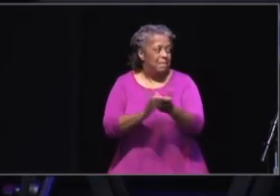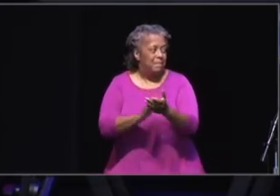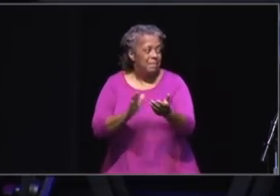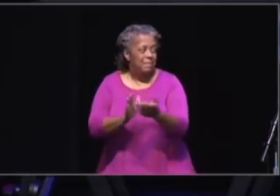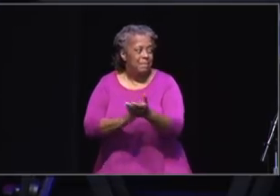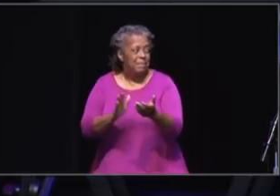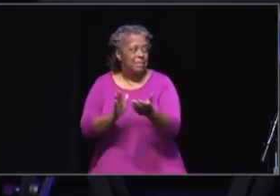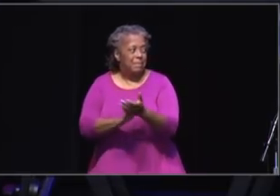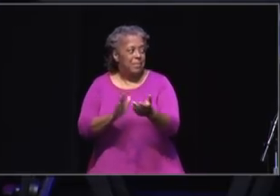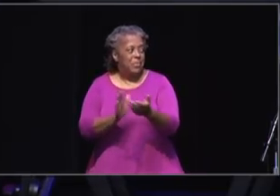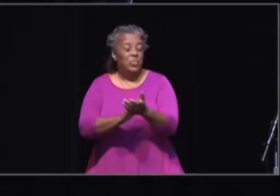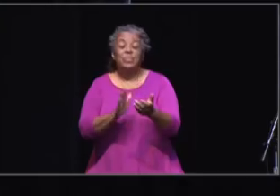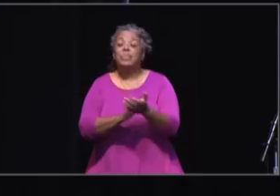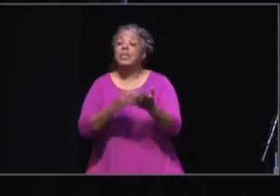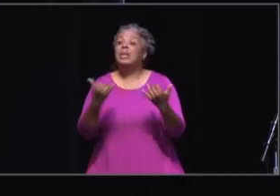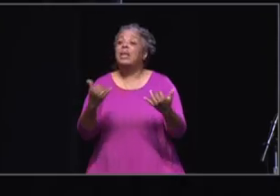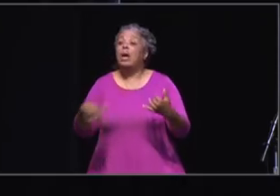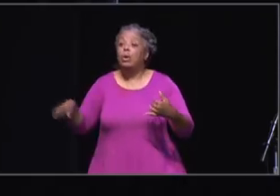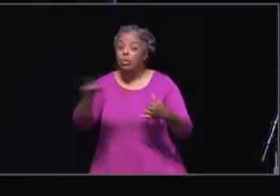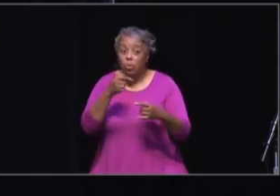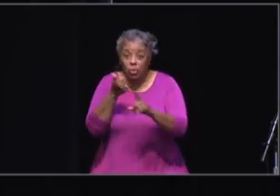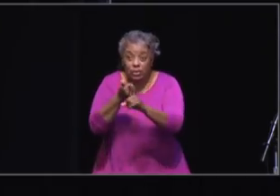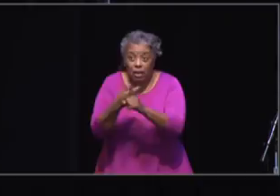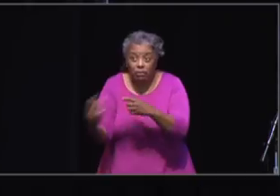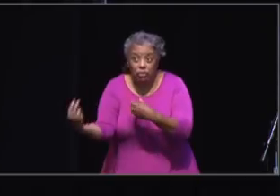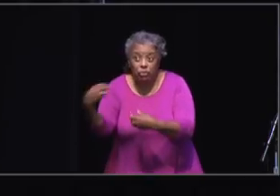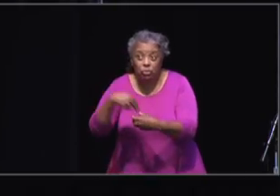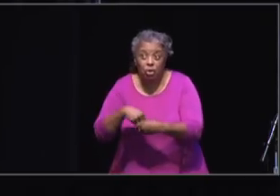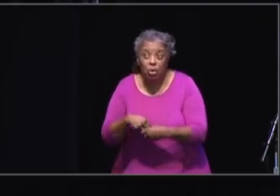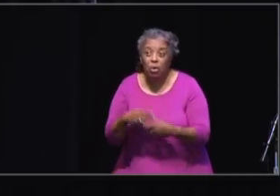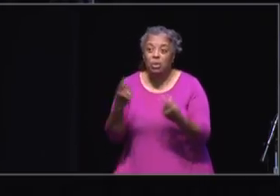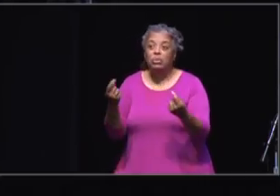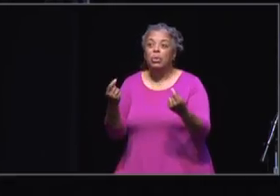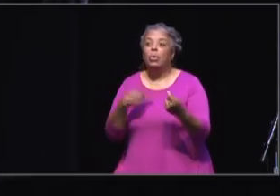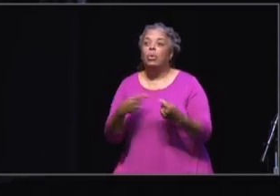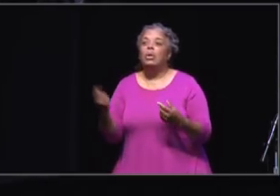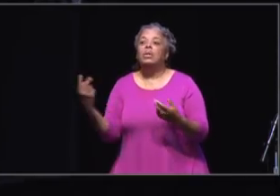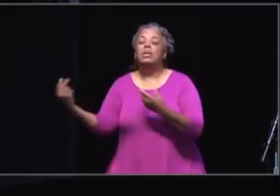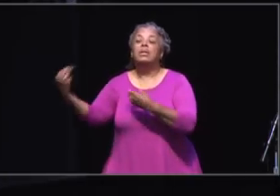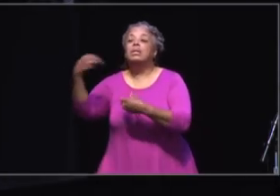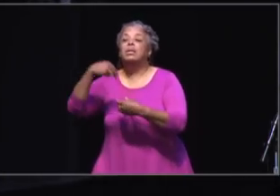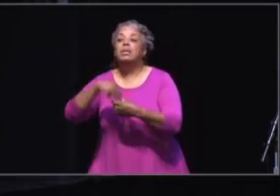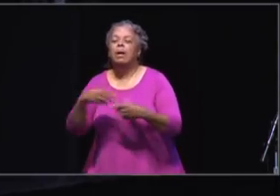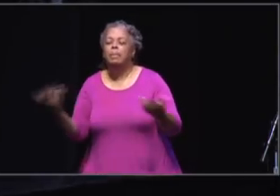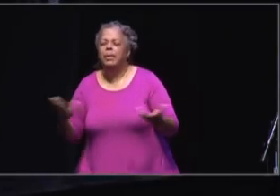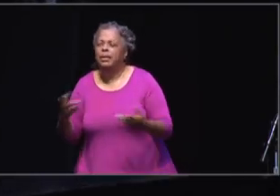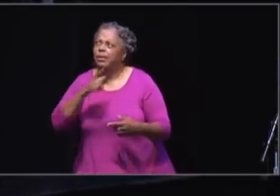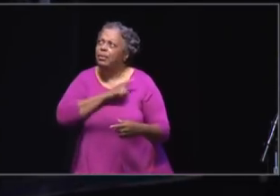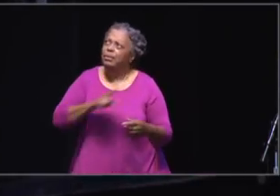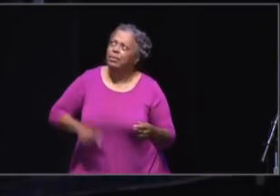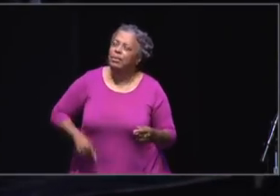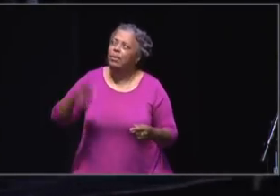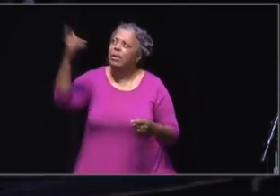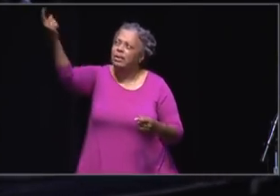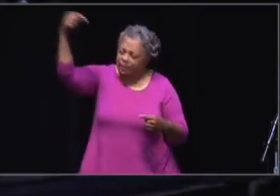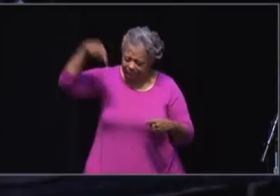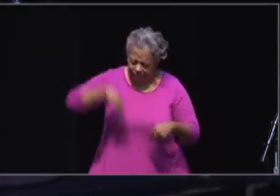This is where you get to join the prayer. Kumbaya, my Lord, kumbaya,